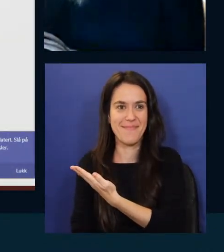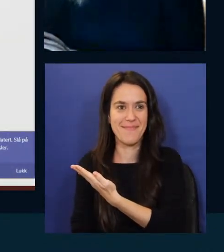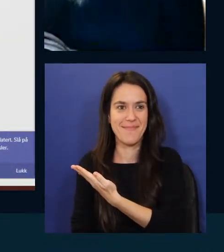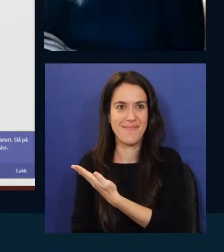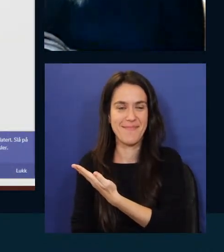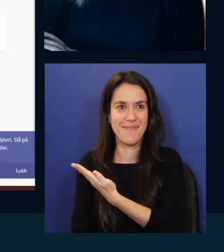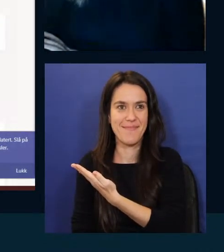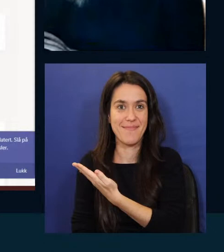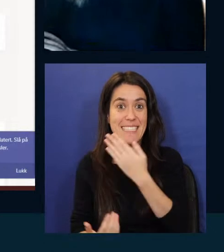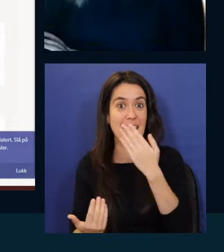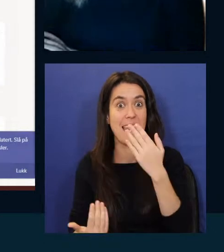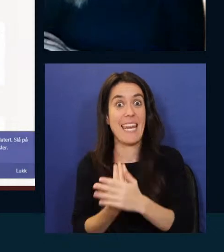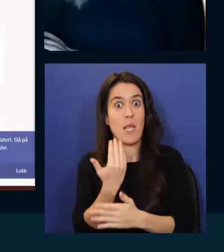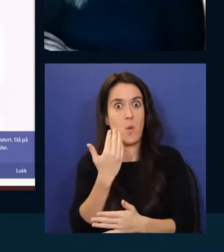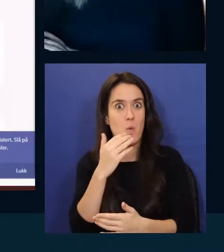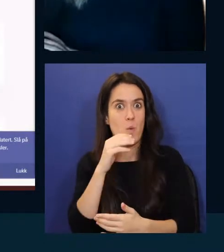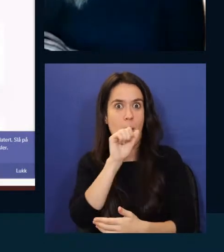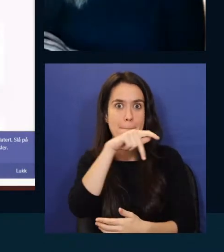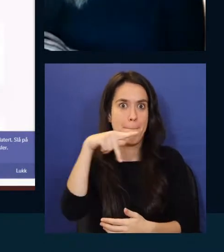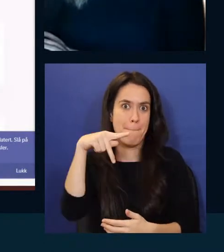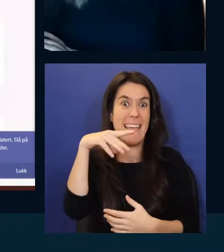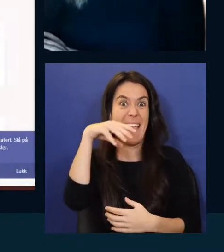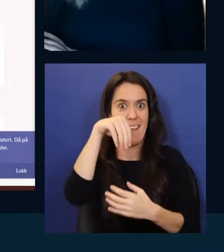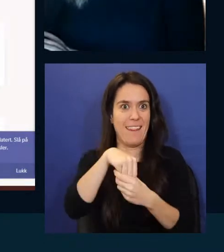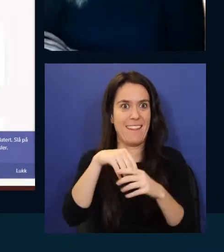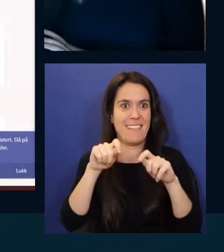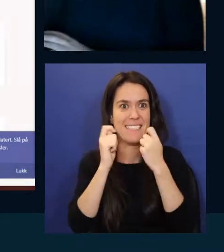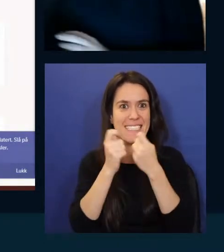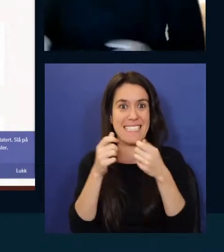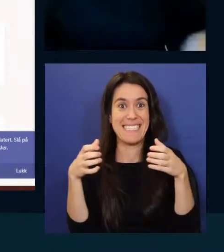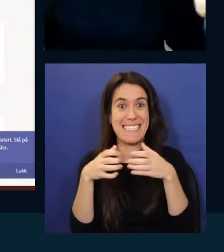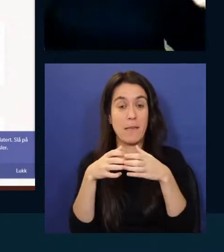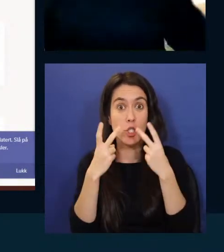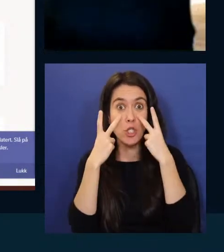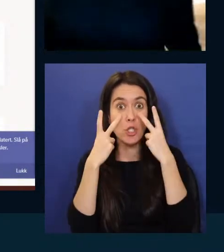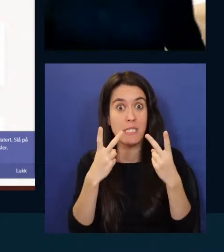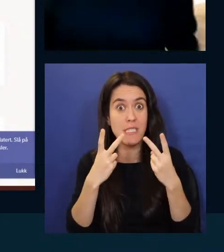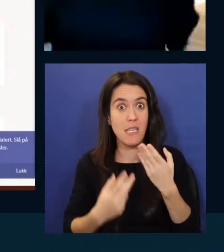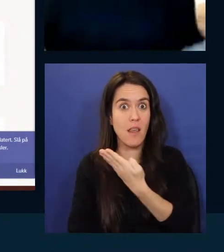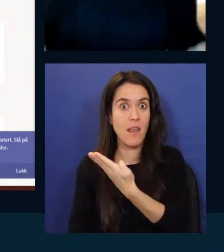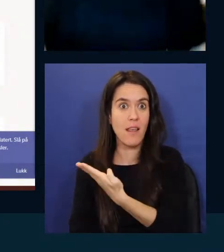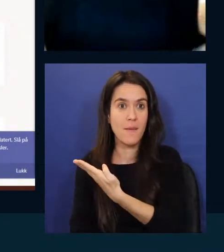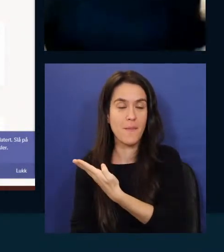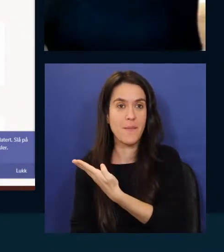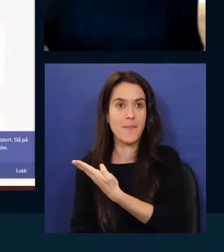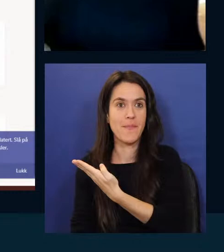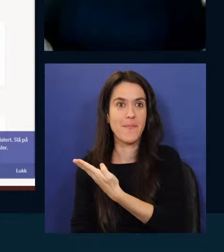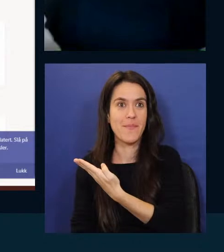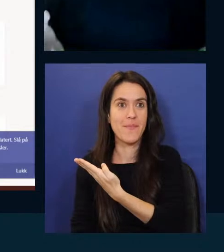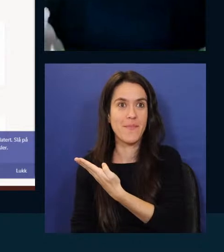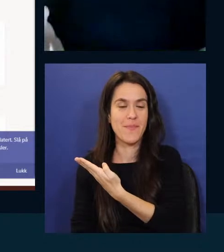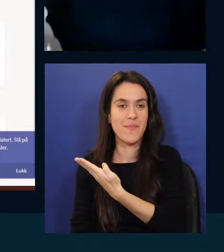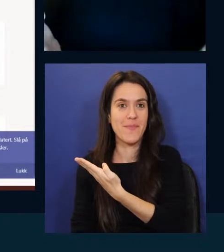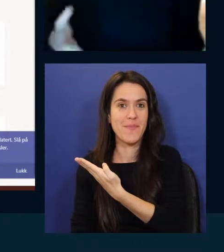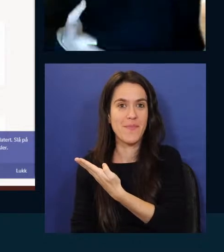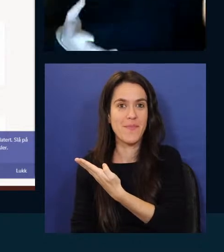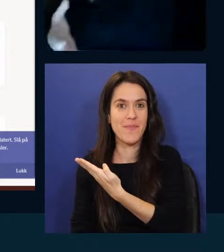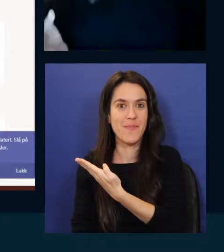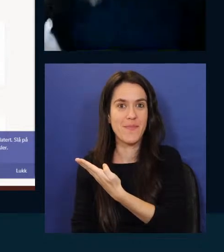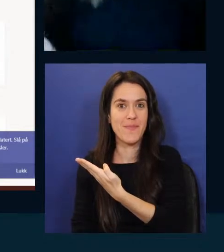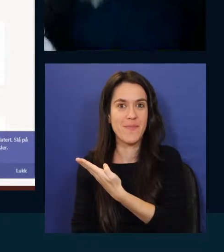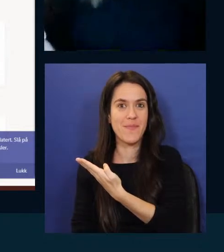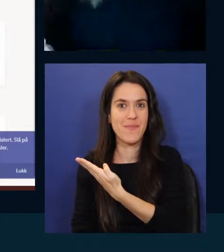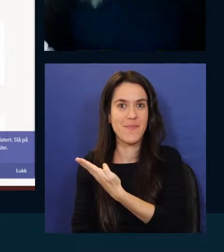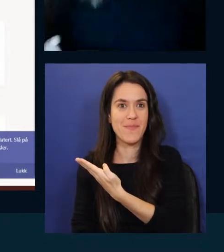within Teams. And what you can see here is actually the experience that you are